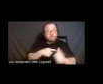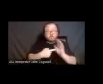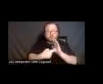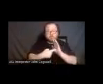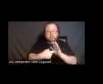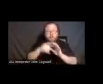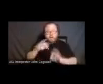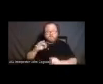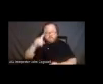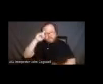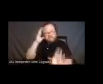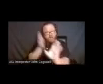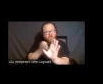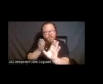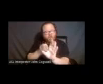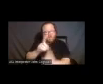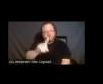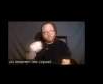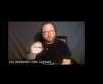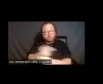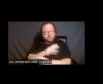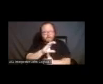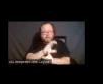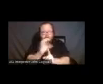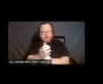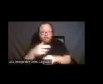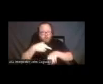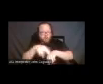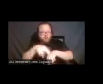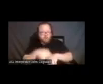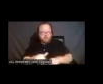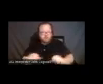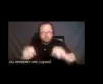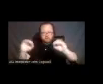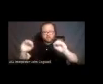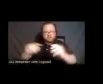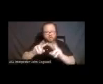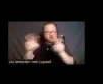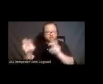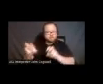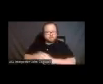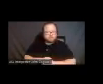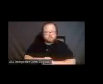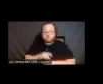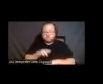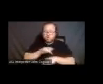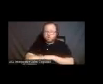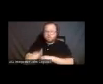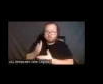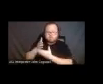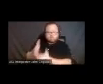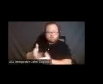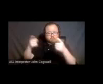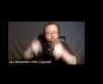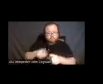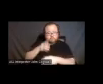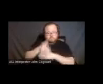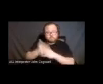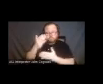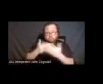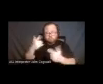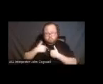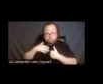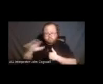disorders using cultural references as teaching topics. The earlier an intervention occurs after somebody has had